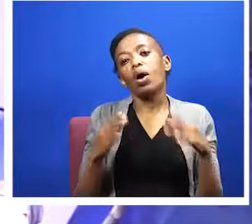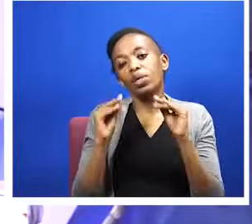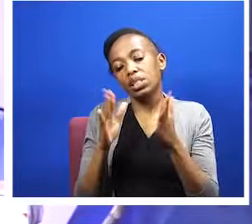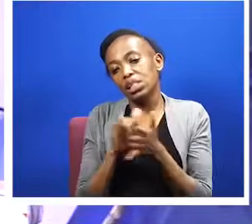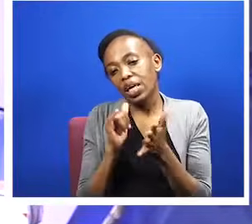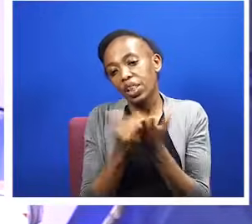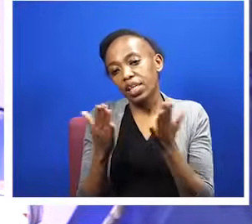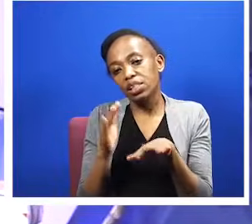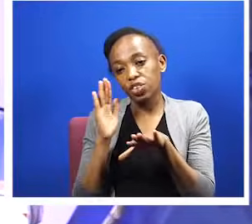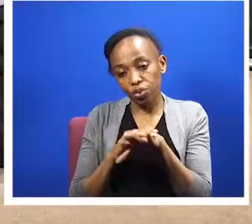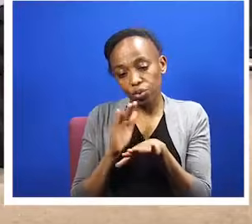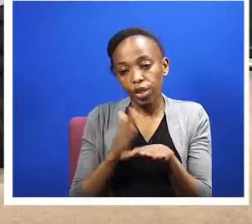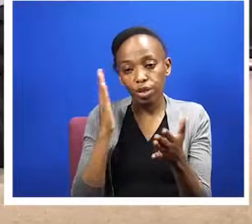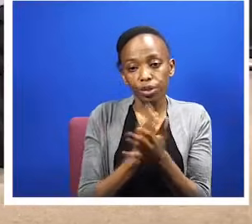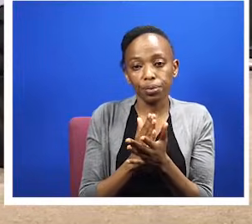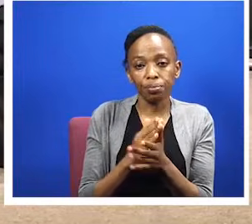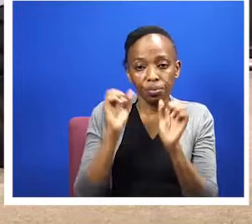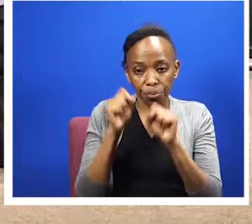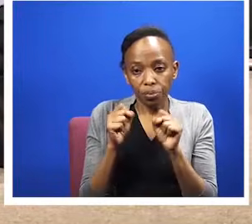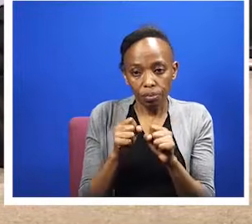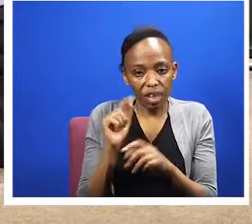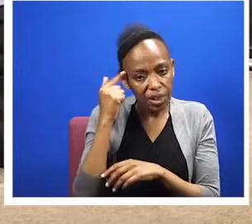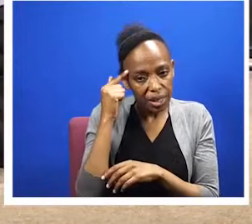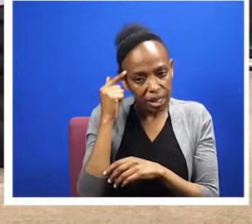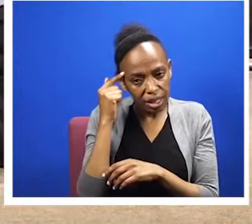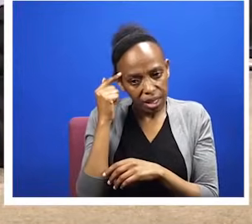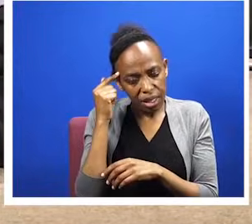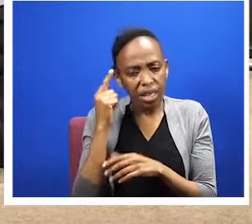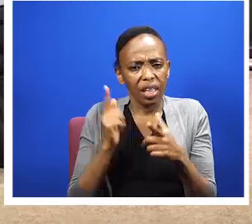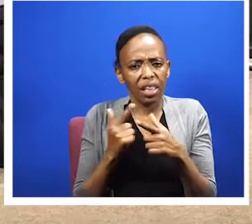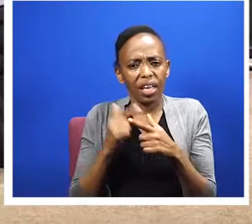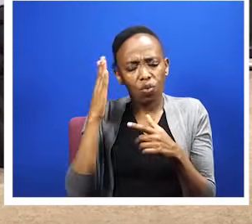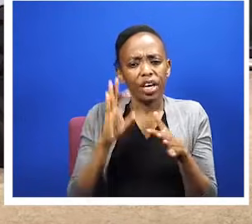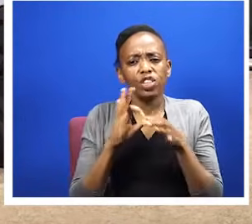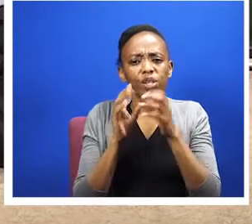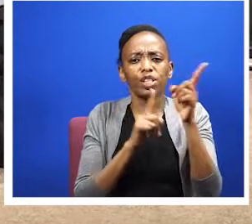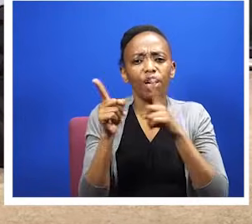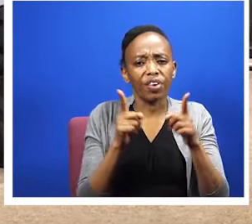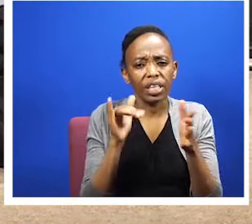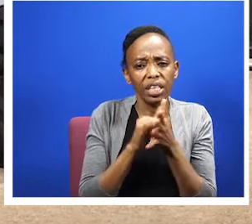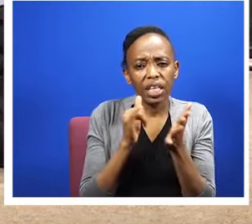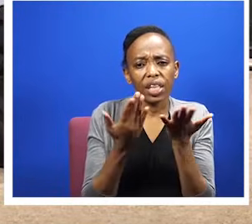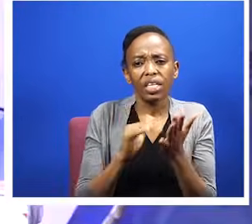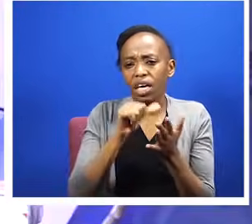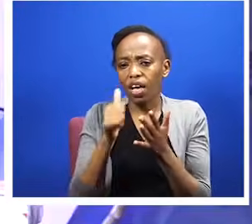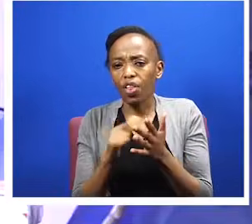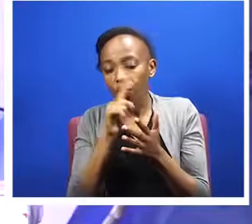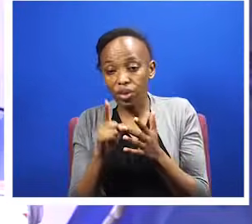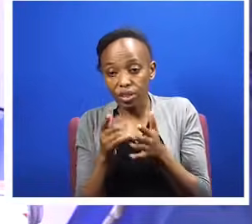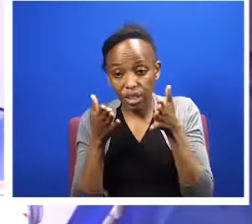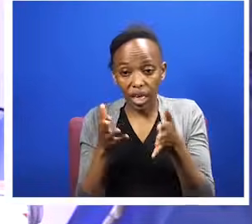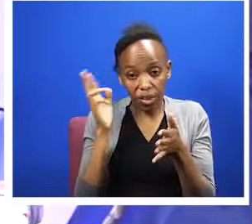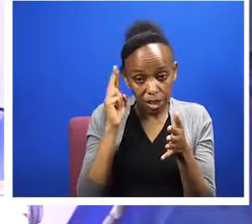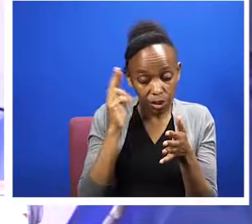very, very, very true. You may be asking, so why should I join a safari? That could be your next question. Here are the